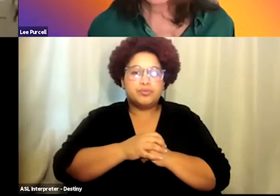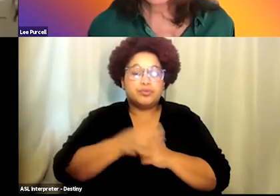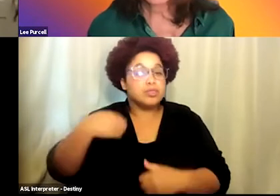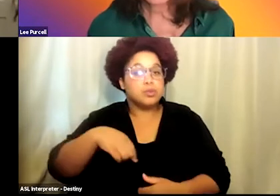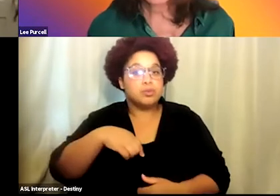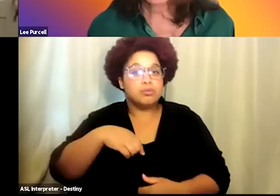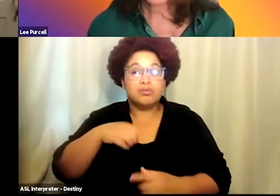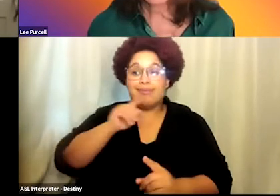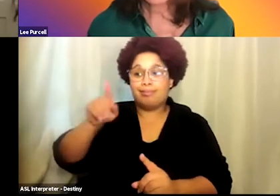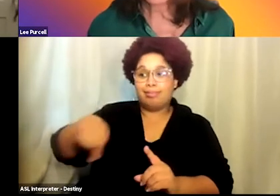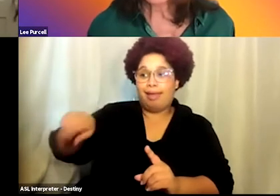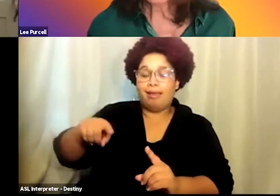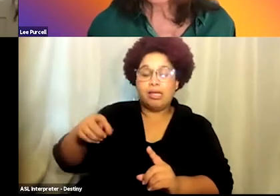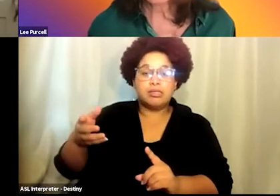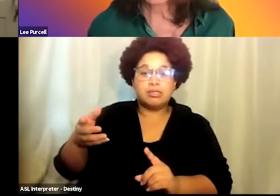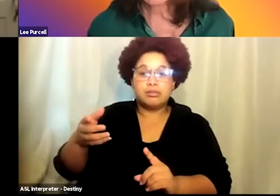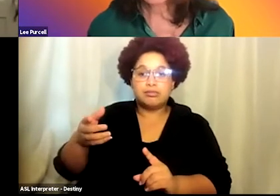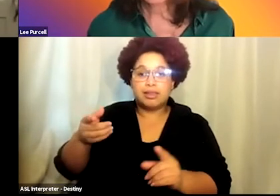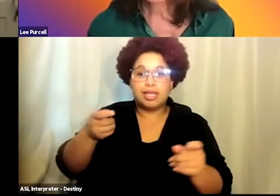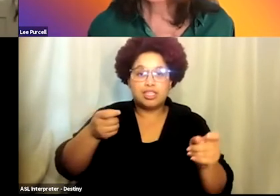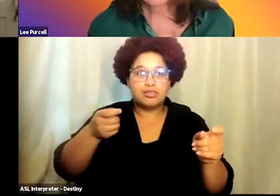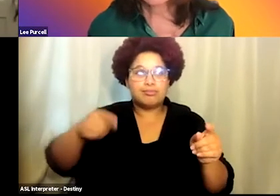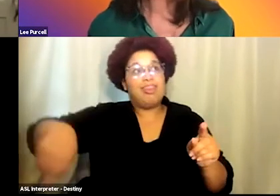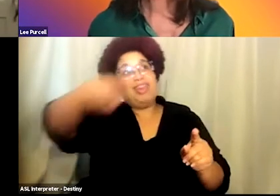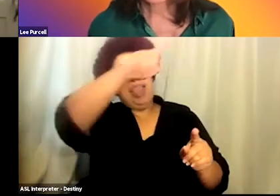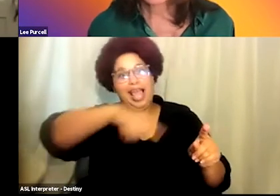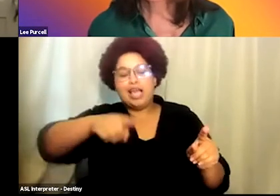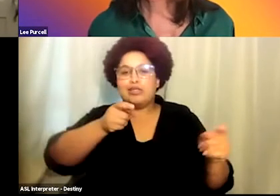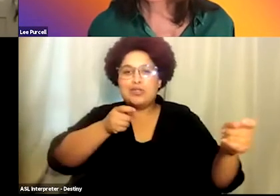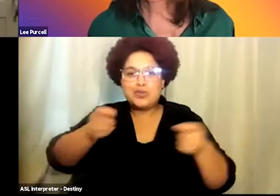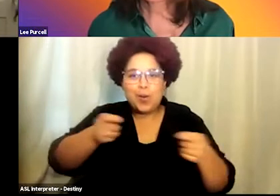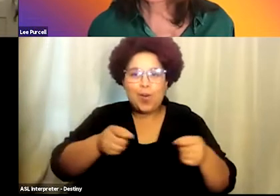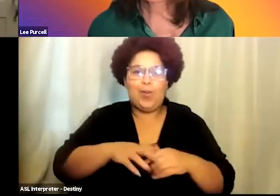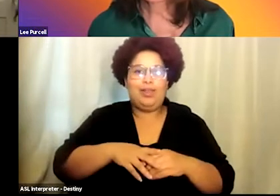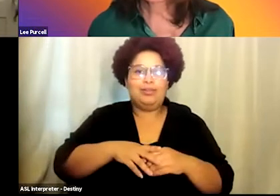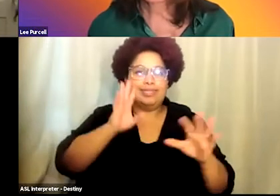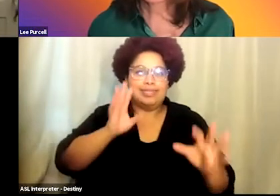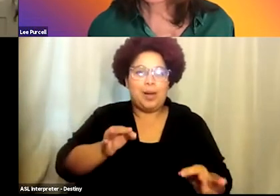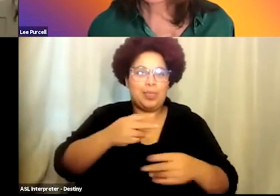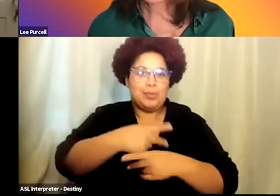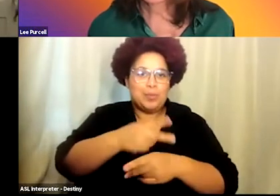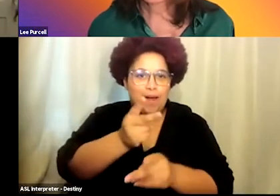they're the ones who control and dictate the product and create the